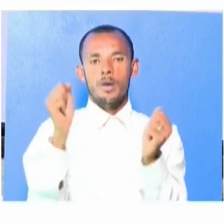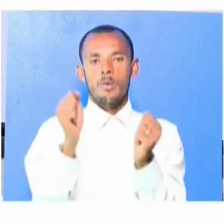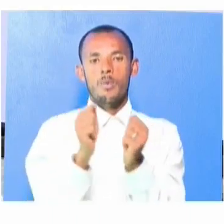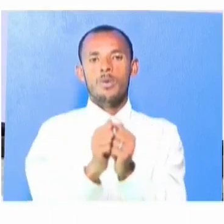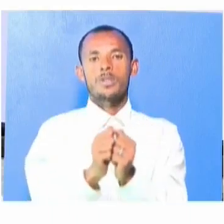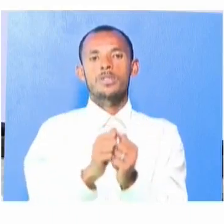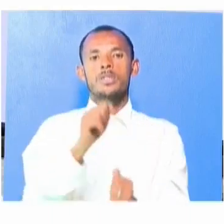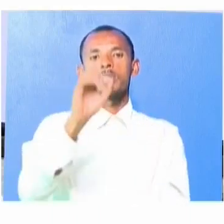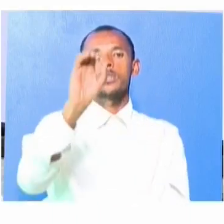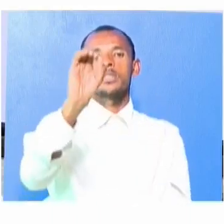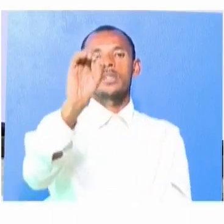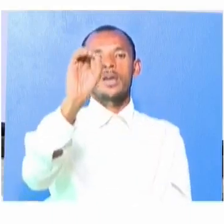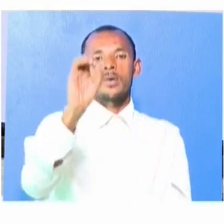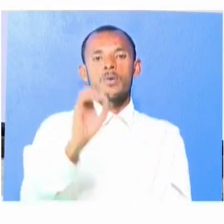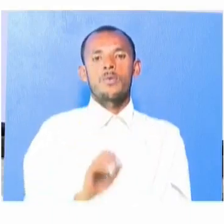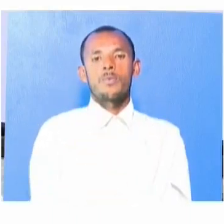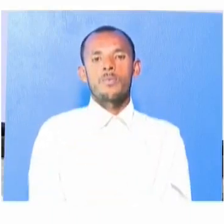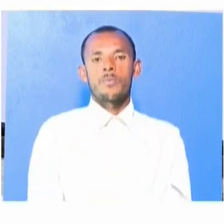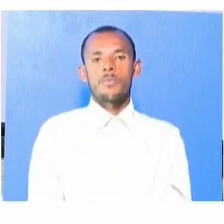0.